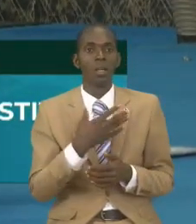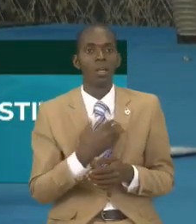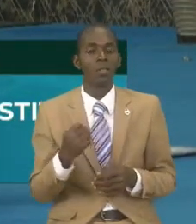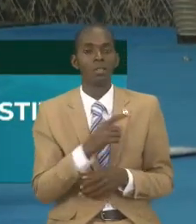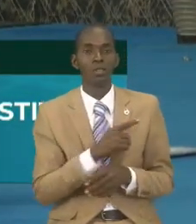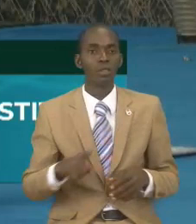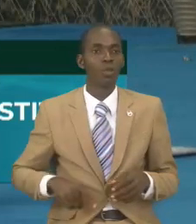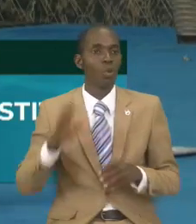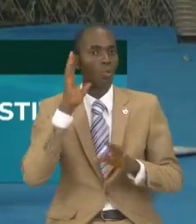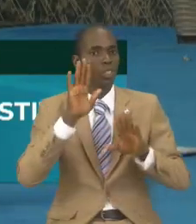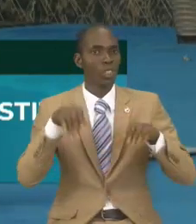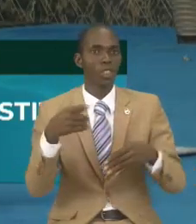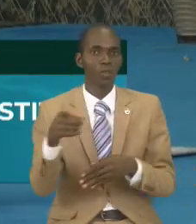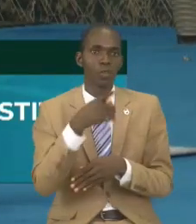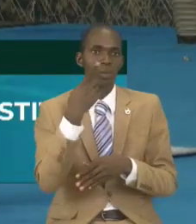you the experience,